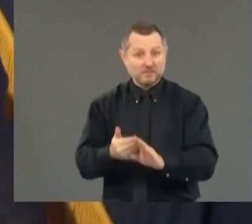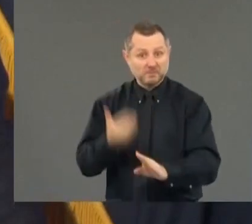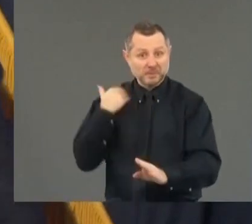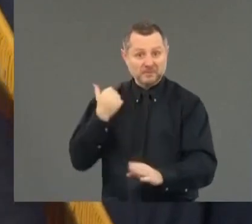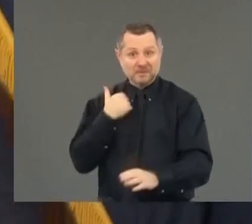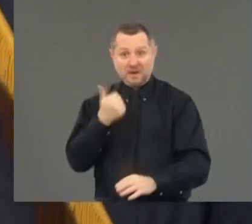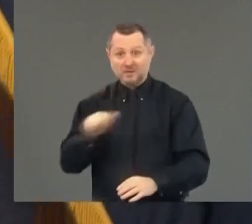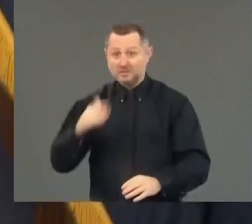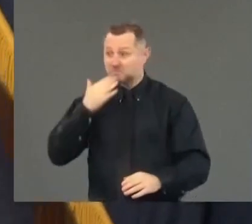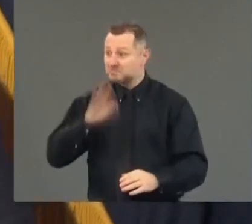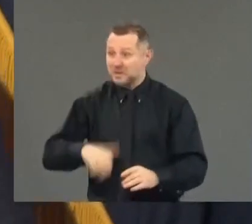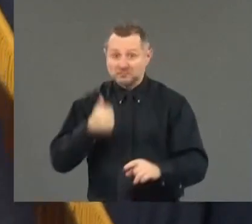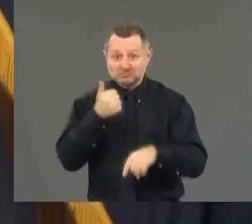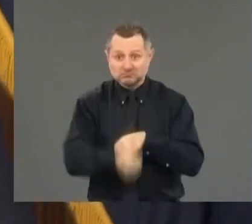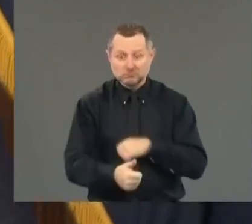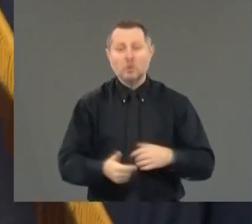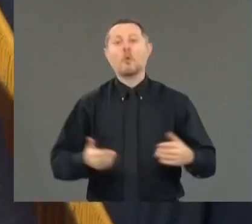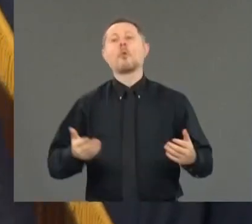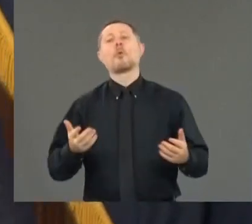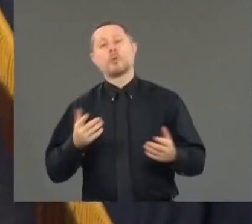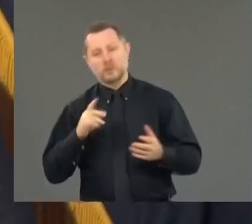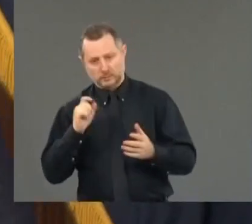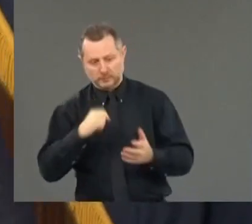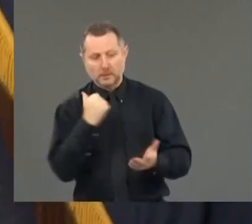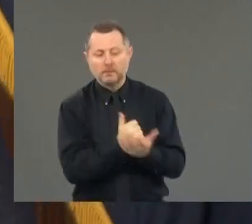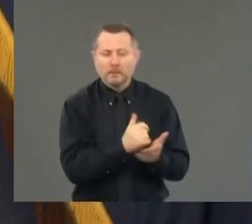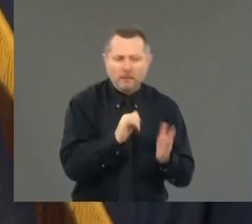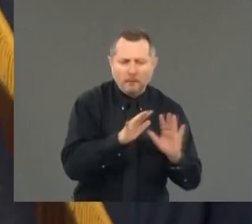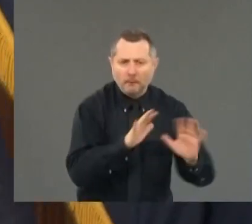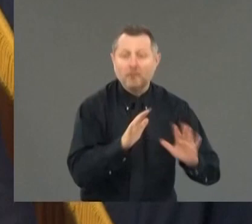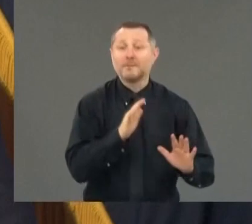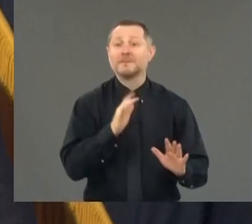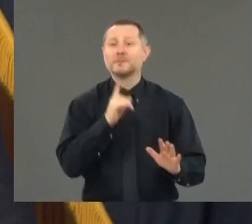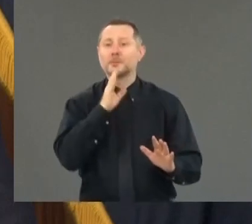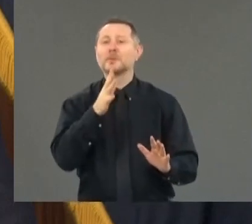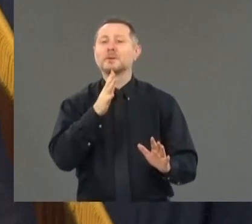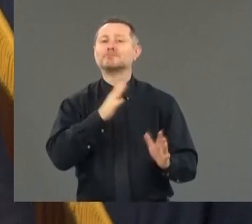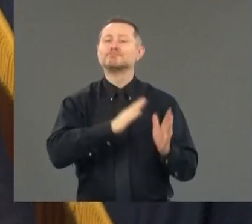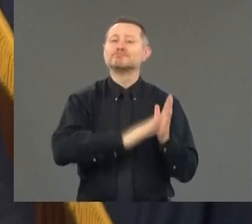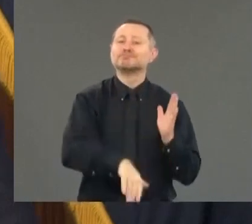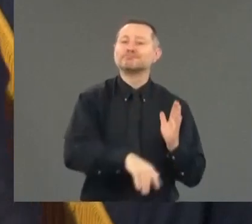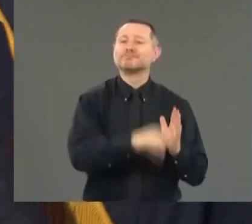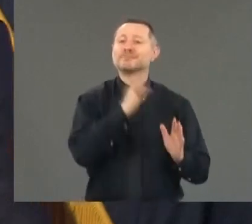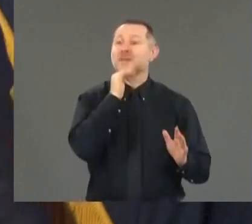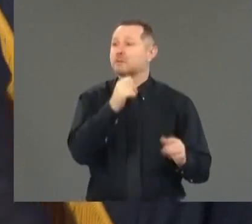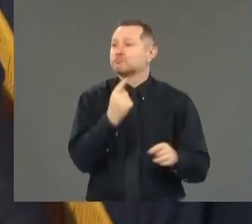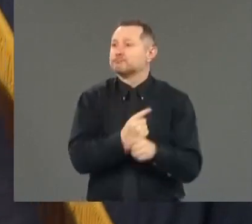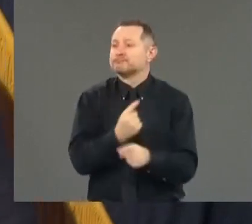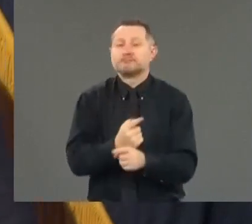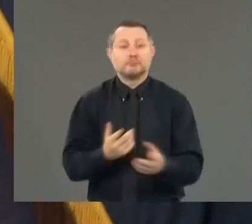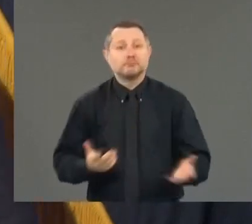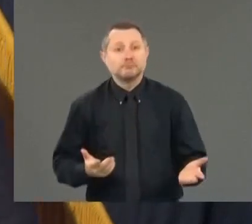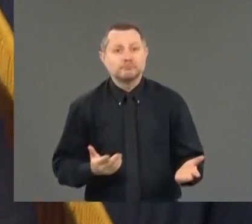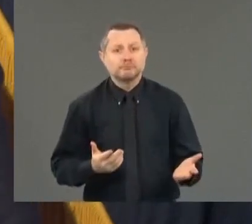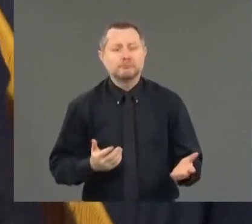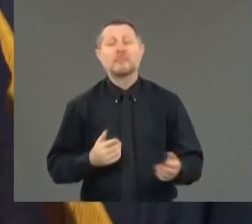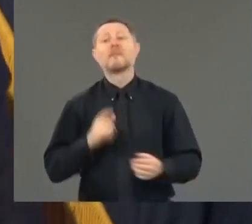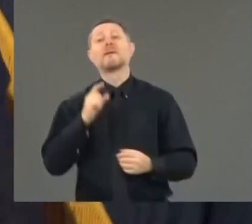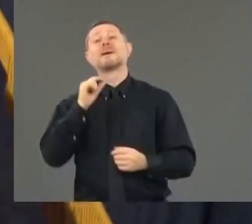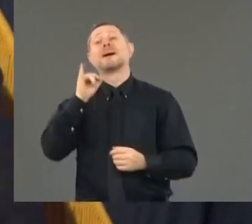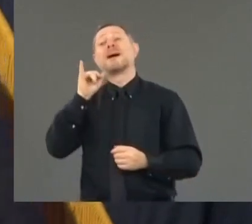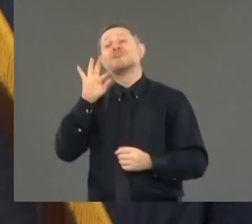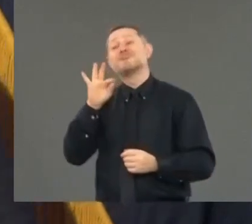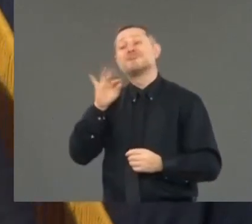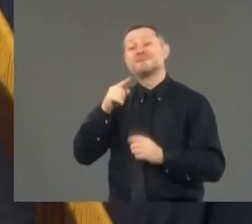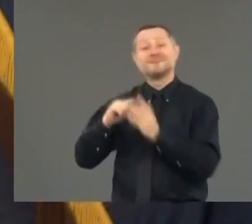conduct, that actually works to attenuate or exonerate the police officer. If you release the disciplinary record and you